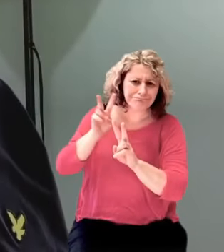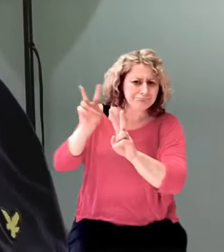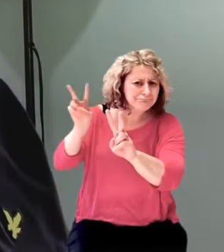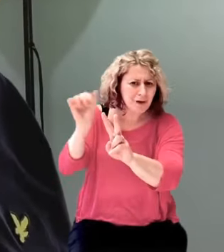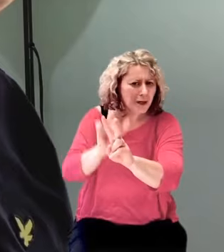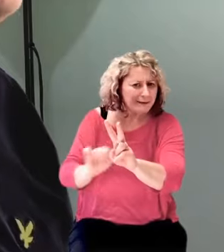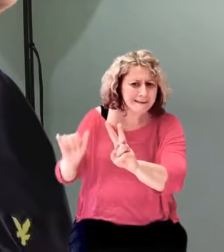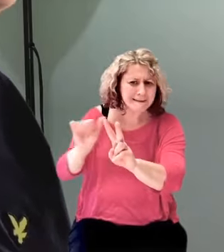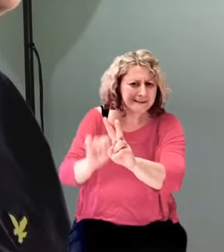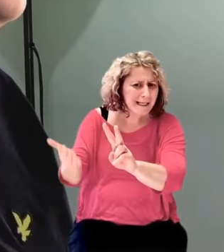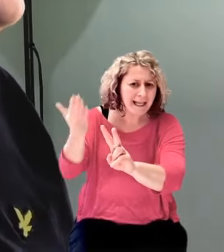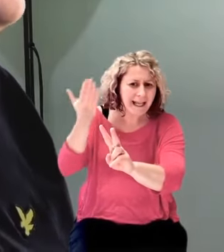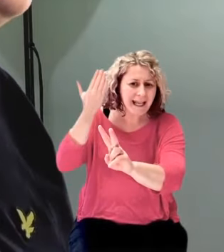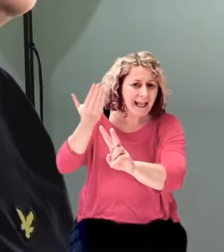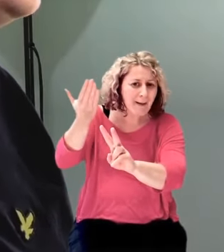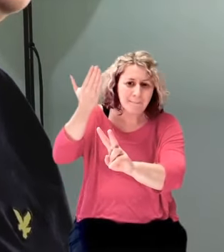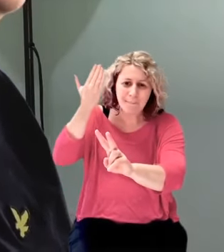familiar yet